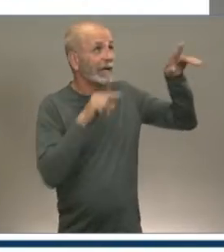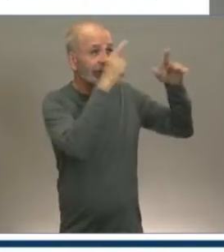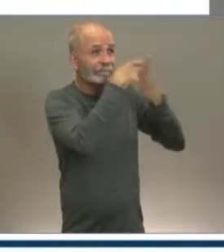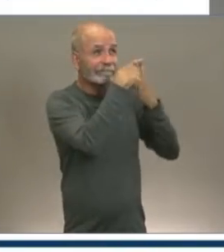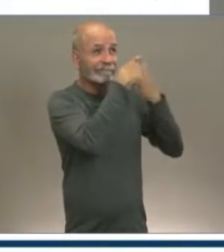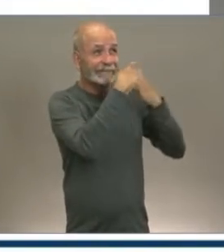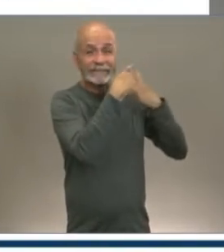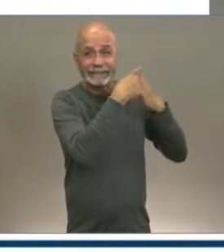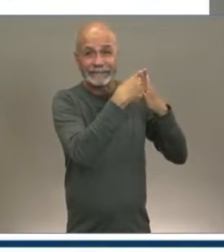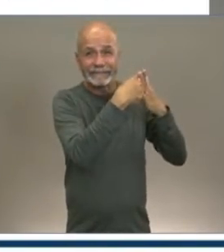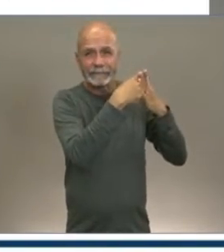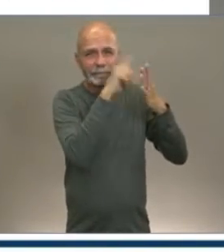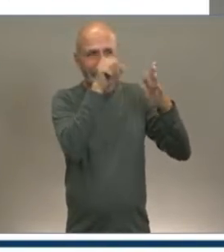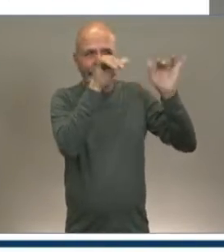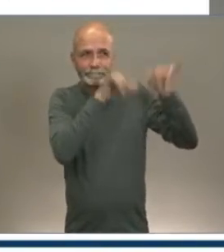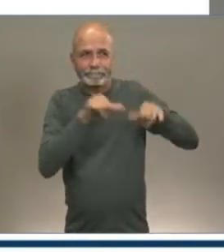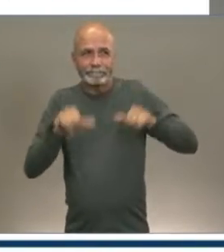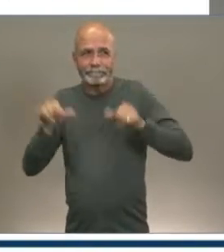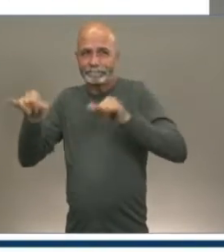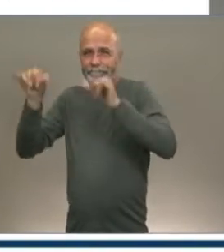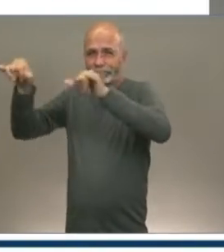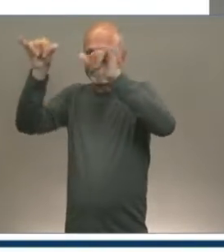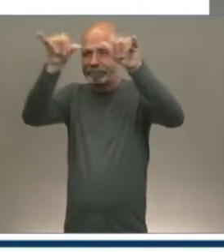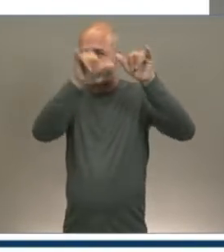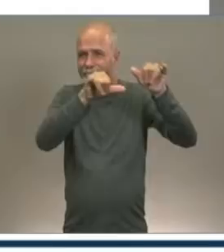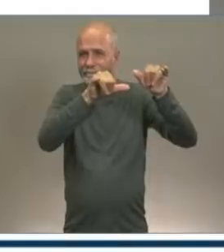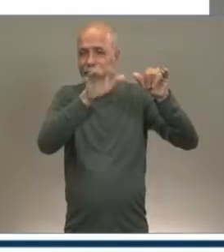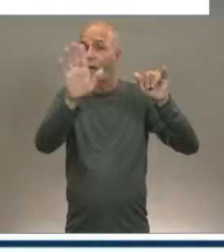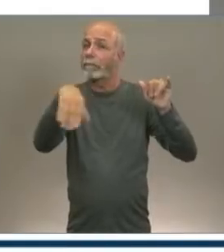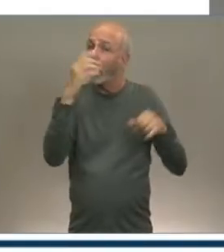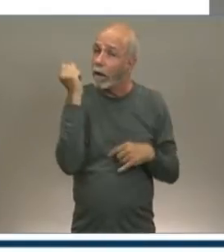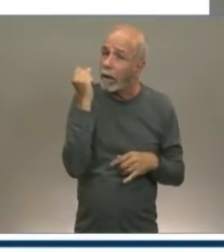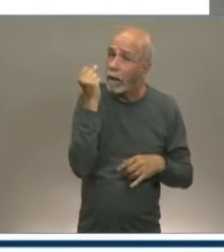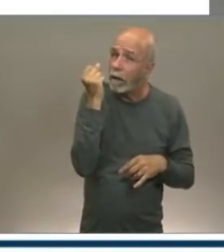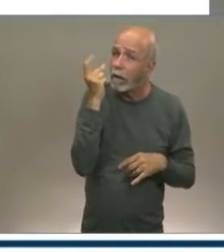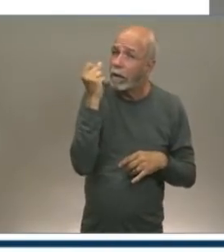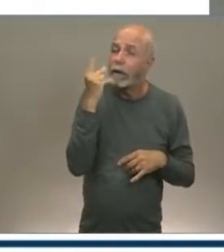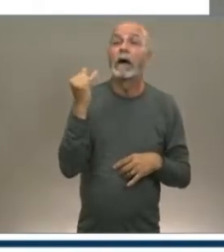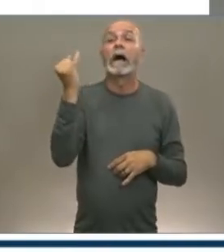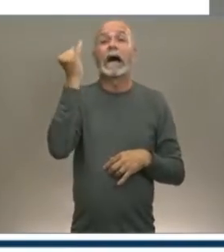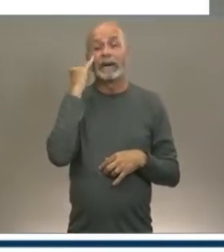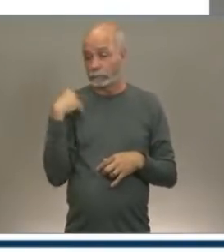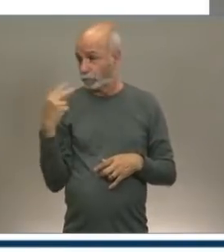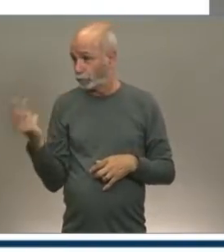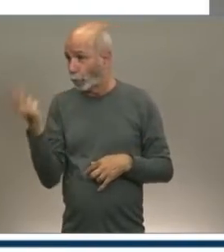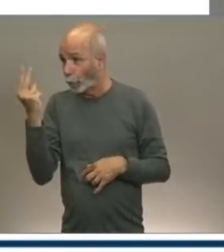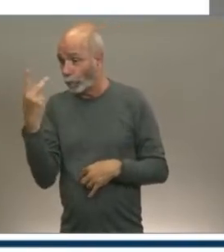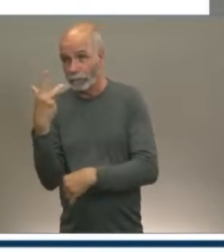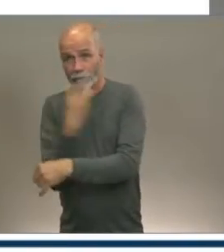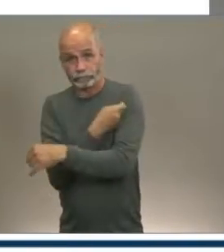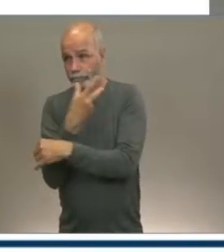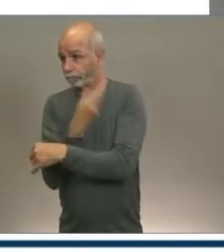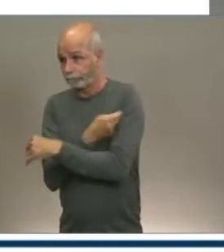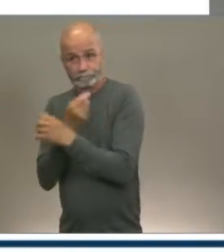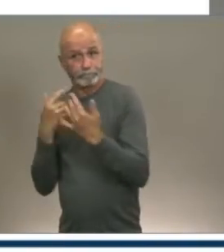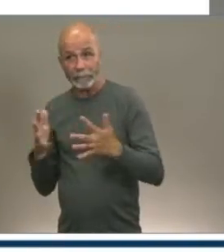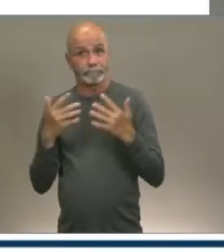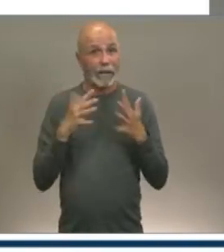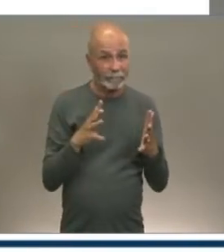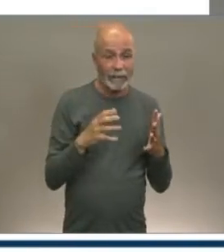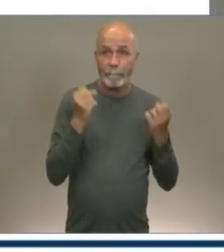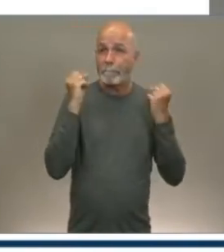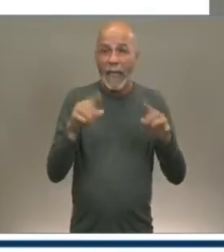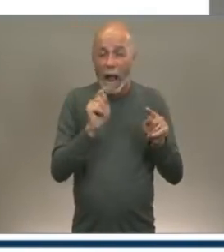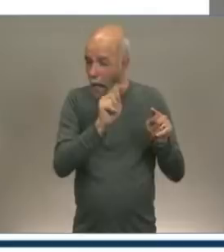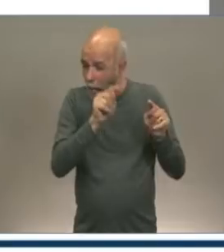consistency, but also we need to be cognizant of that until we get good 2-dose coverage with vaccine, that we still need to have many